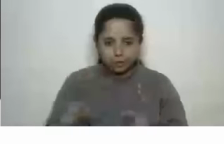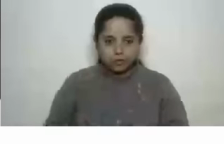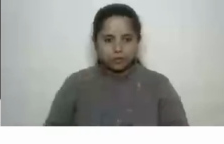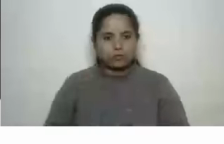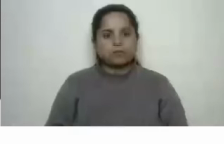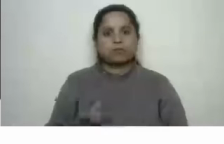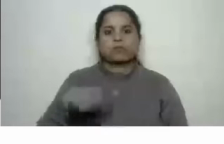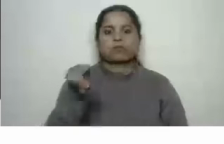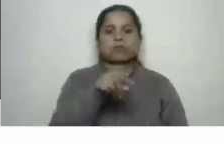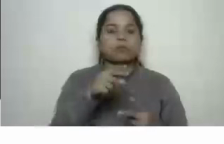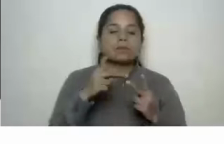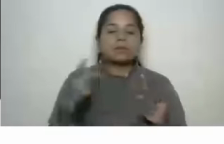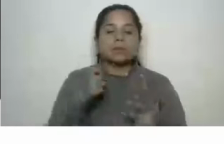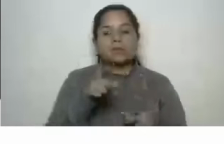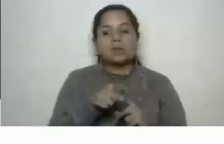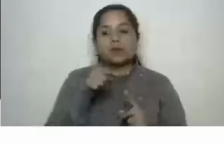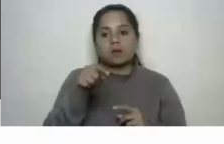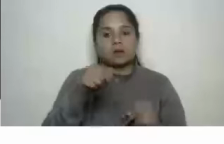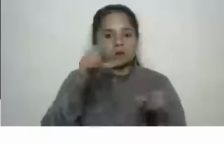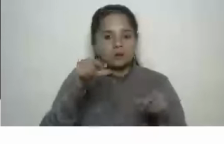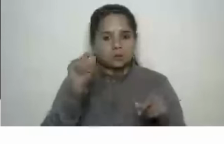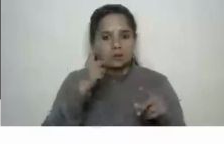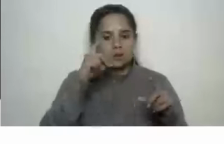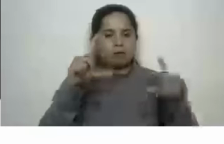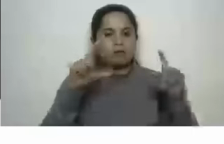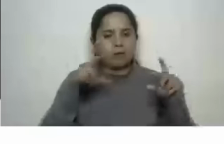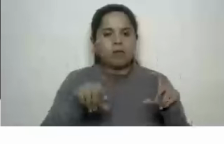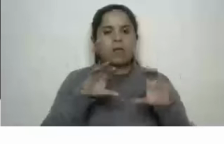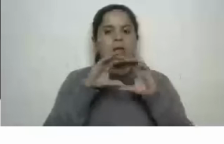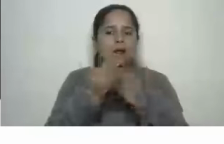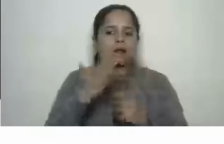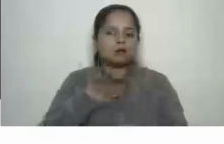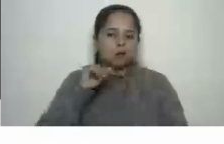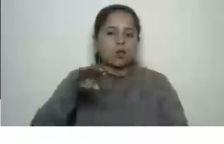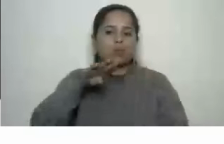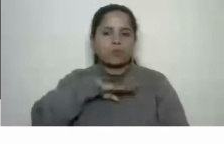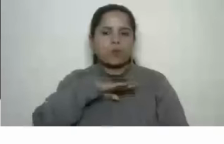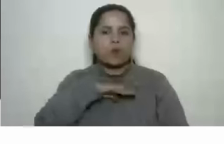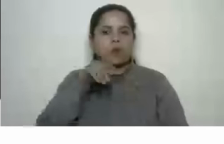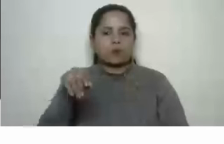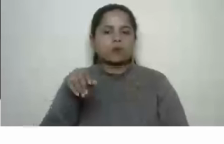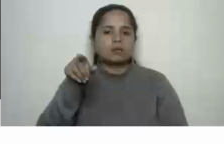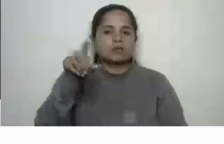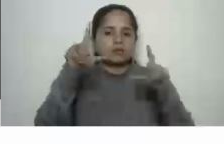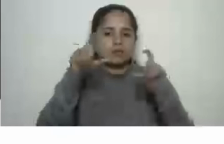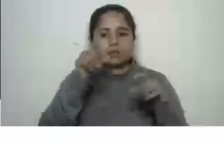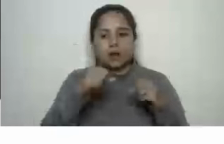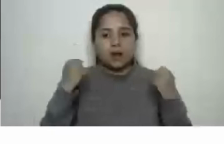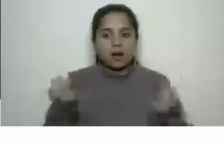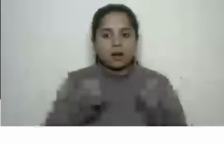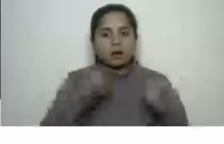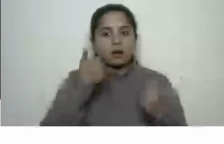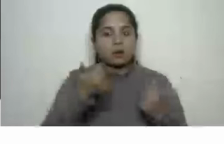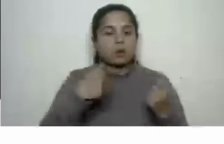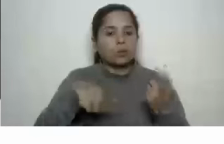Then this image is taken from a classroom in my state. And this activity can be used as a good